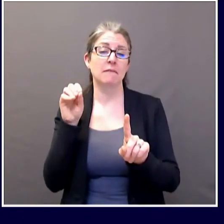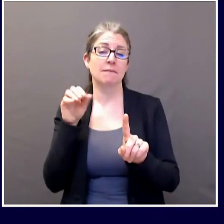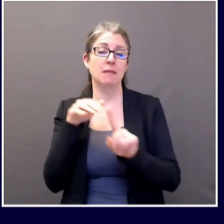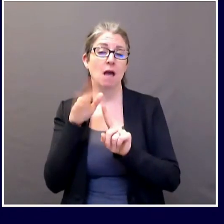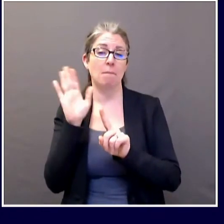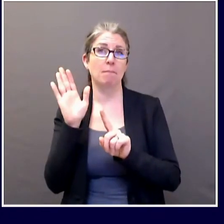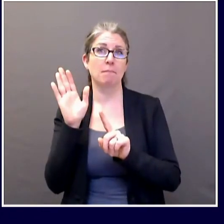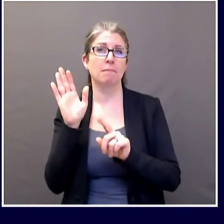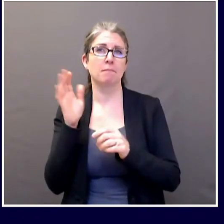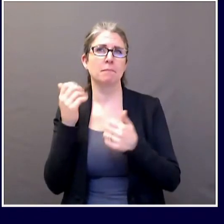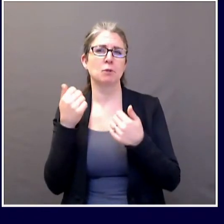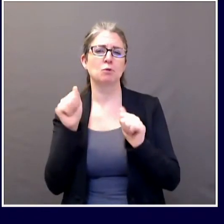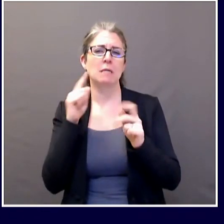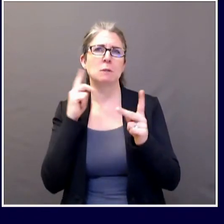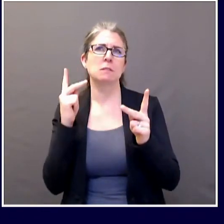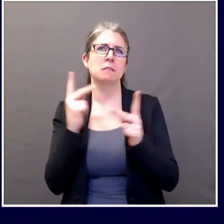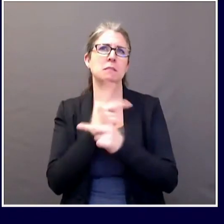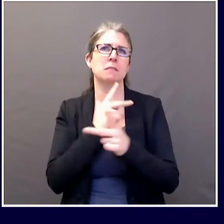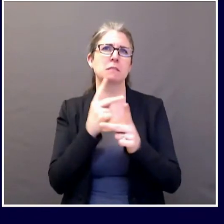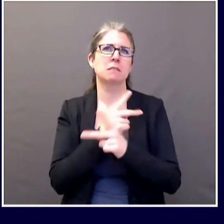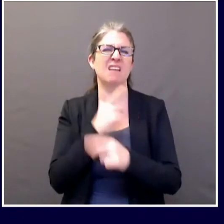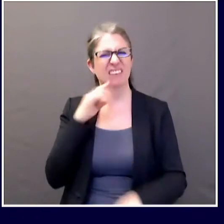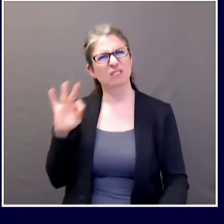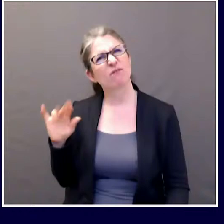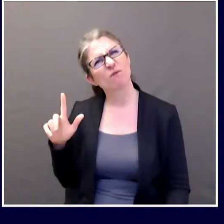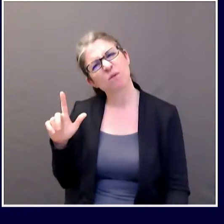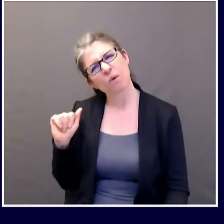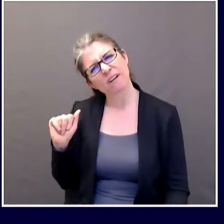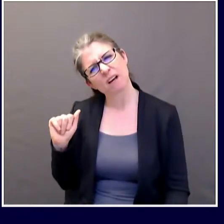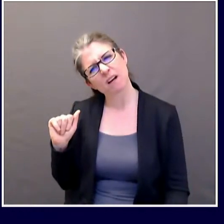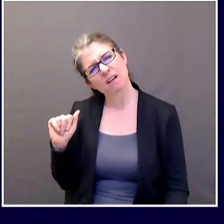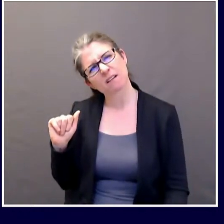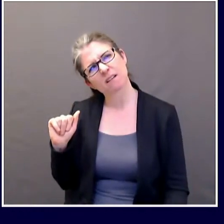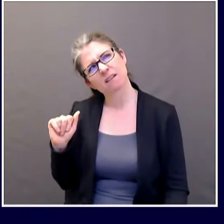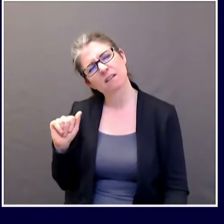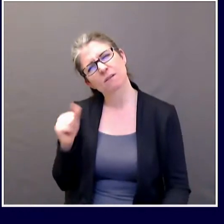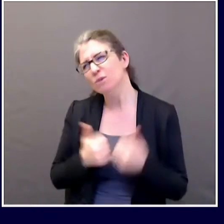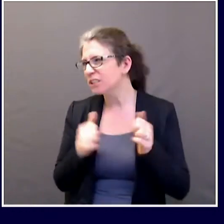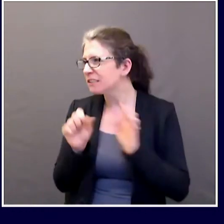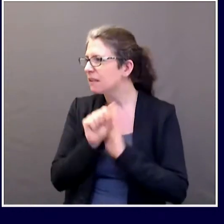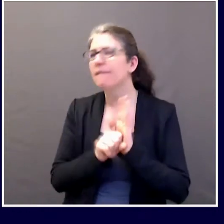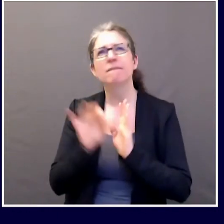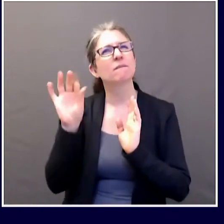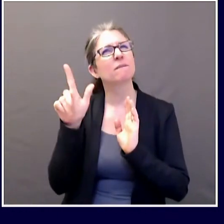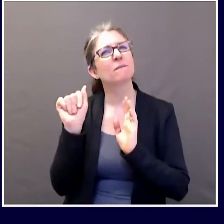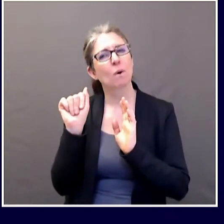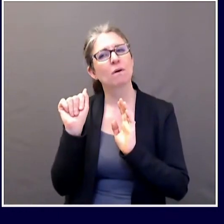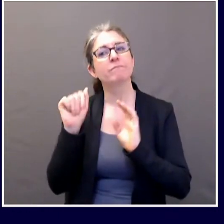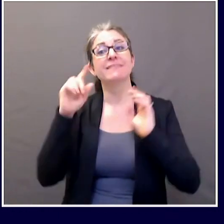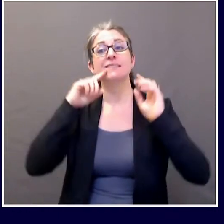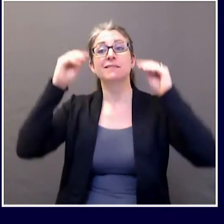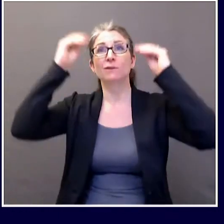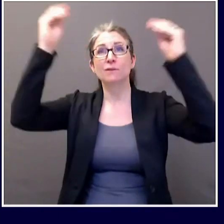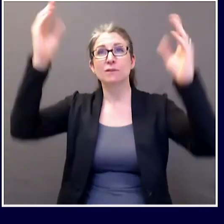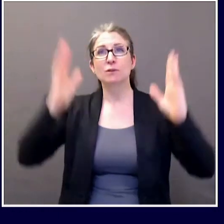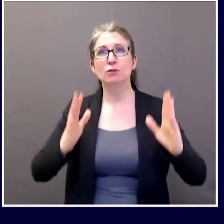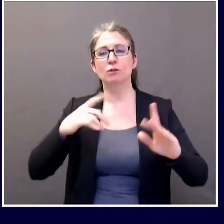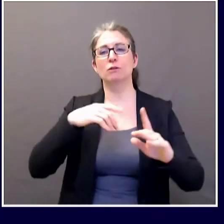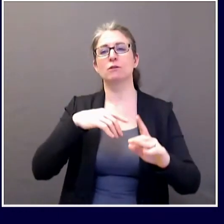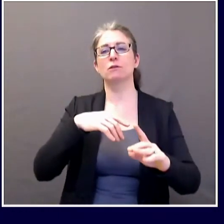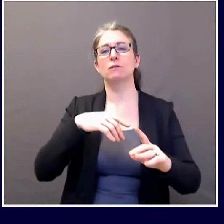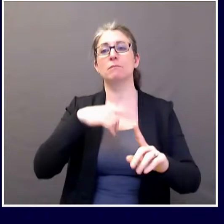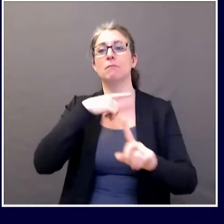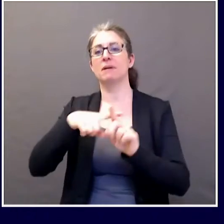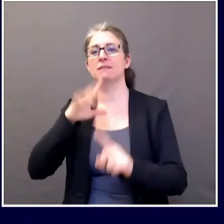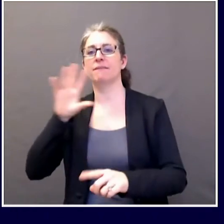older. Is that something that could be under discussion in Maine? I'm aware of that approach that's